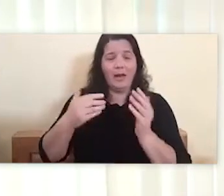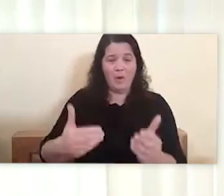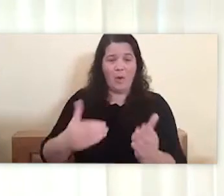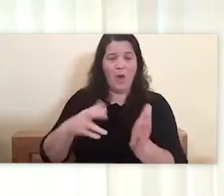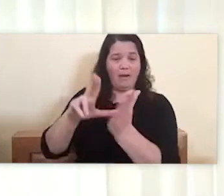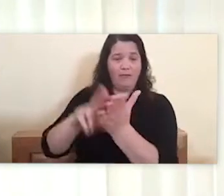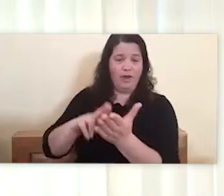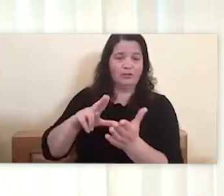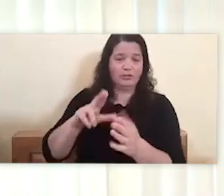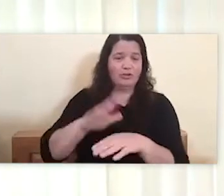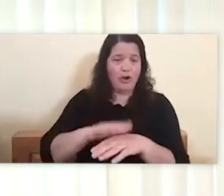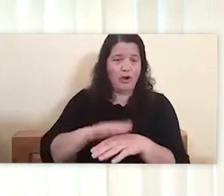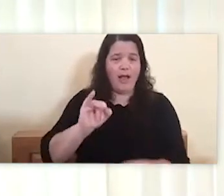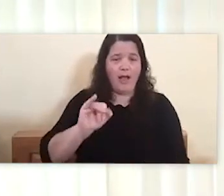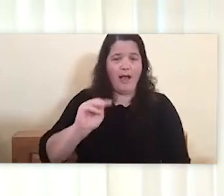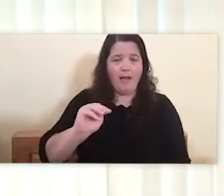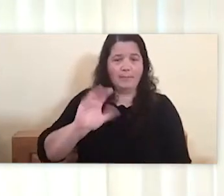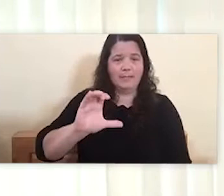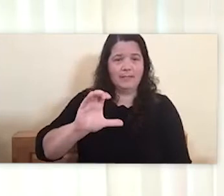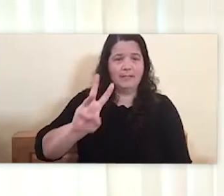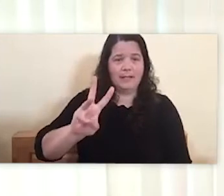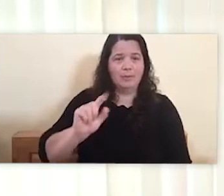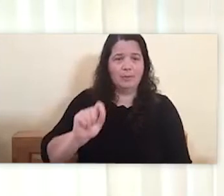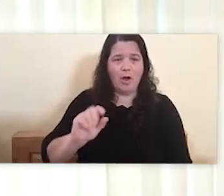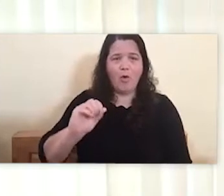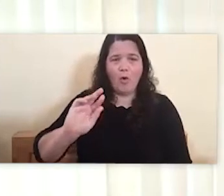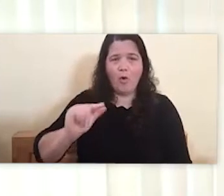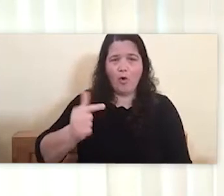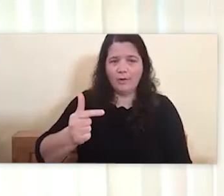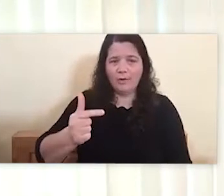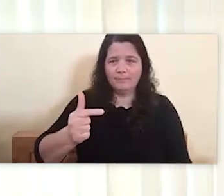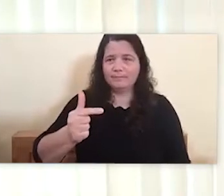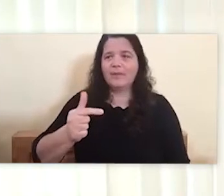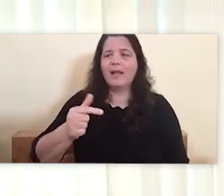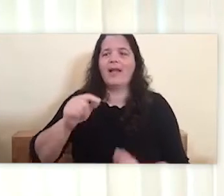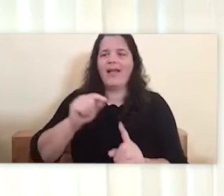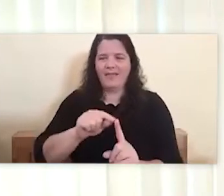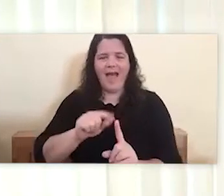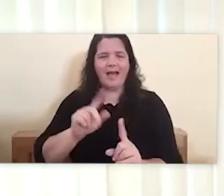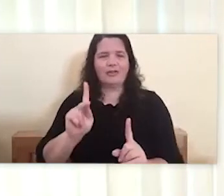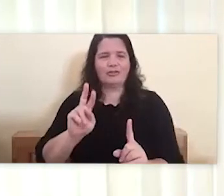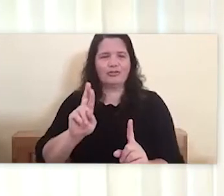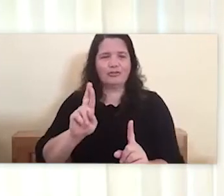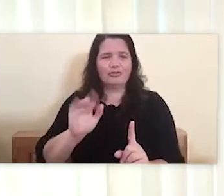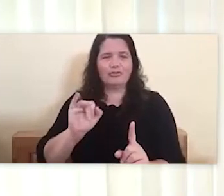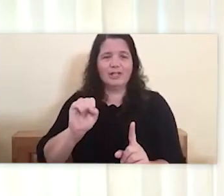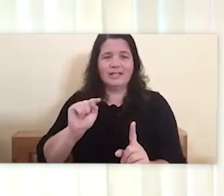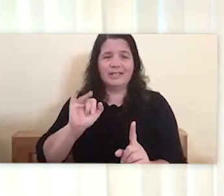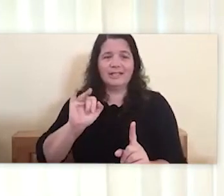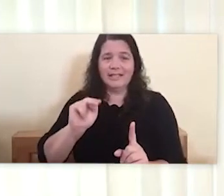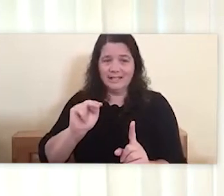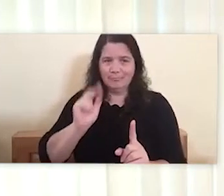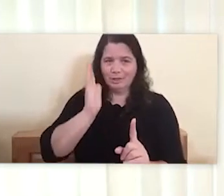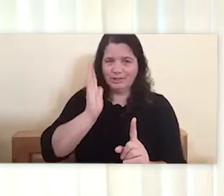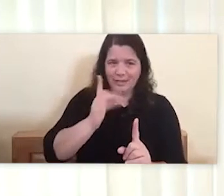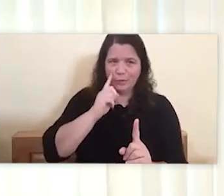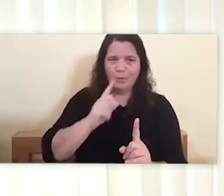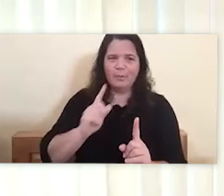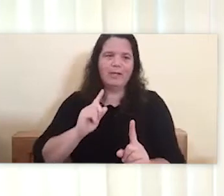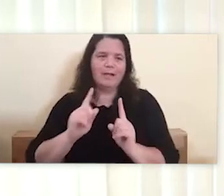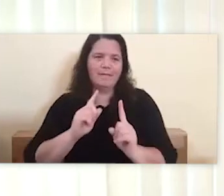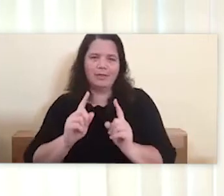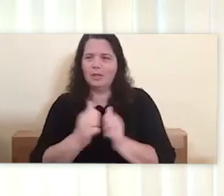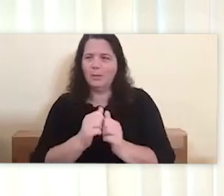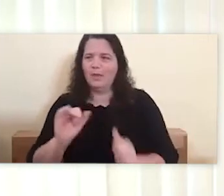in conversation with Jennifer Stanley, who's a dear MSc colleague of mine and an